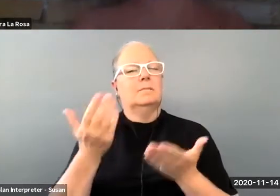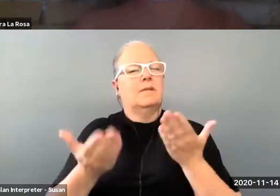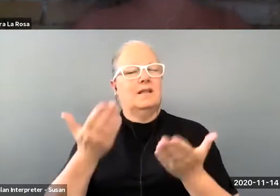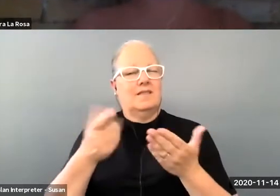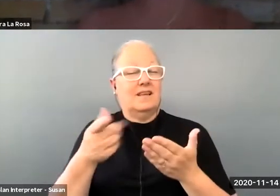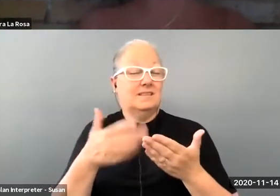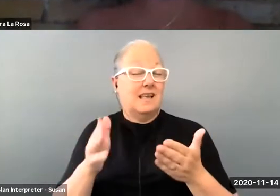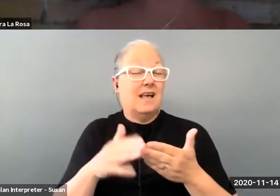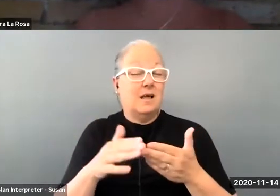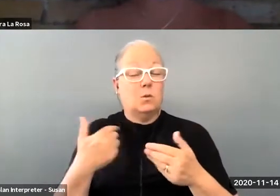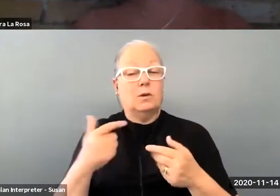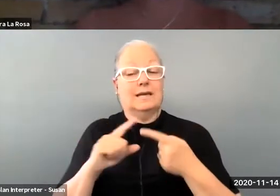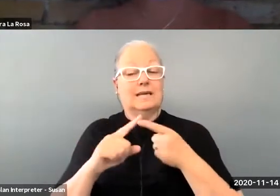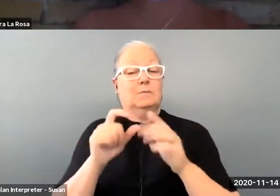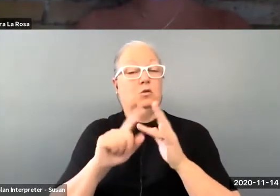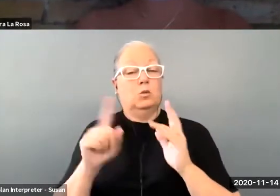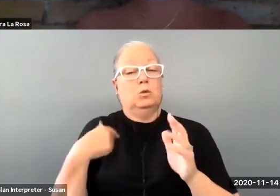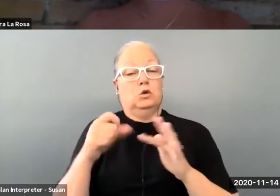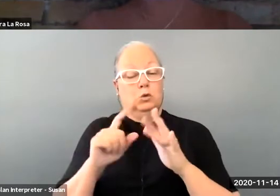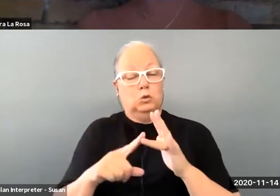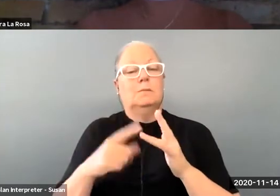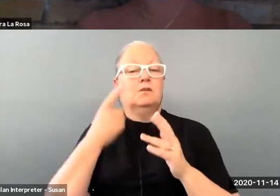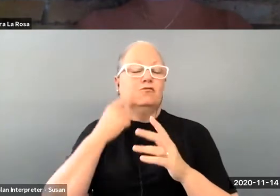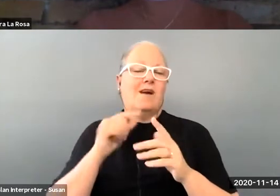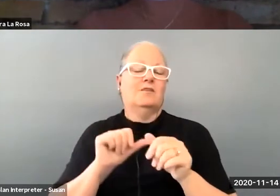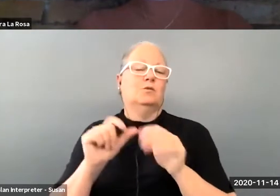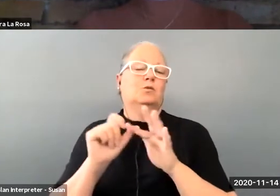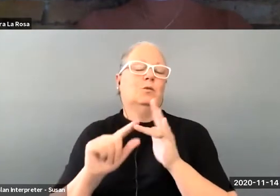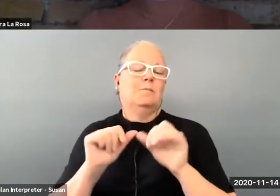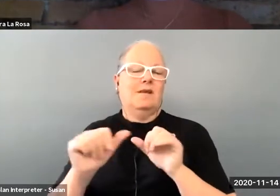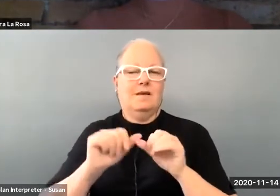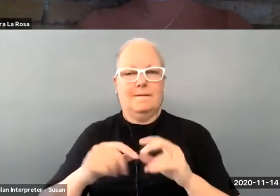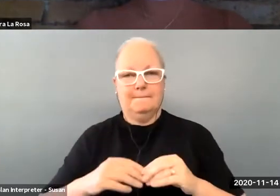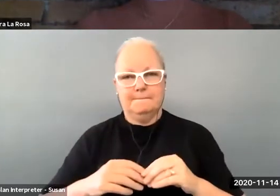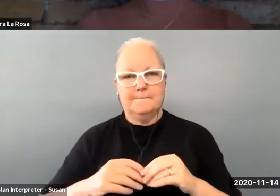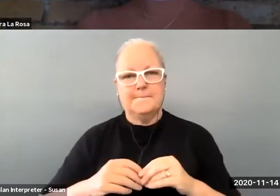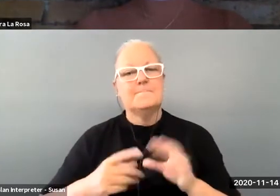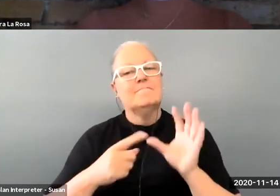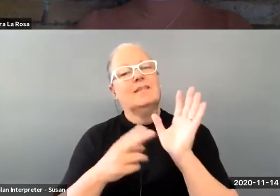sustain it. Keep doing what we're doing, but just do it better. Lead with kindness. Anna,